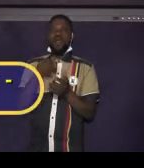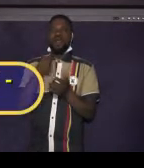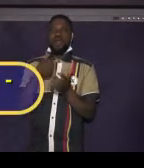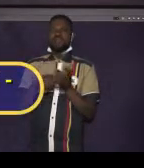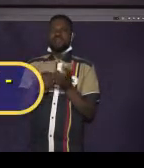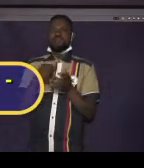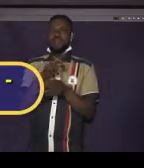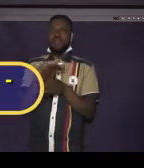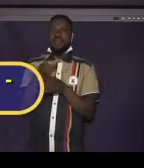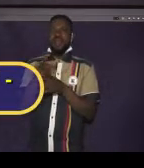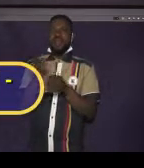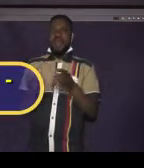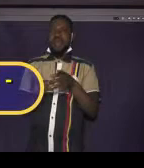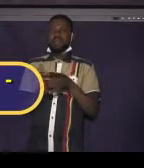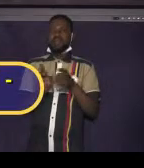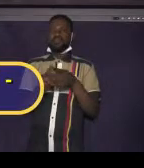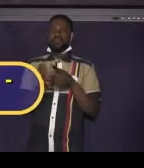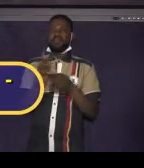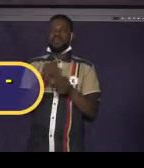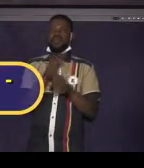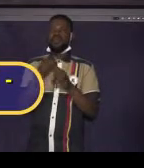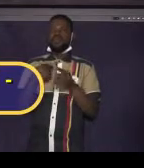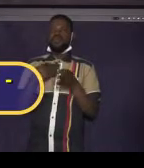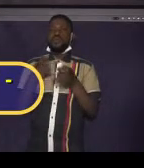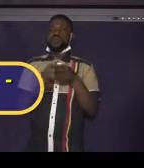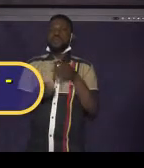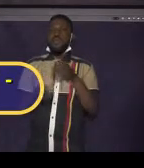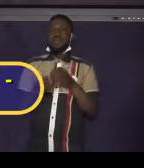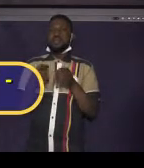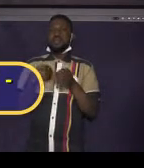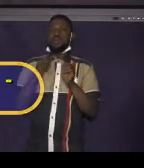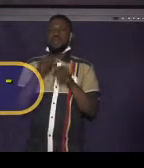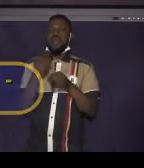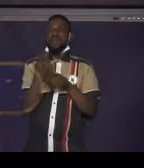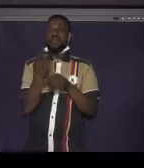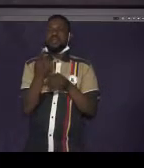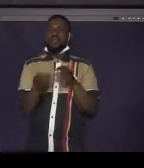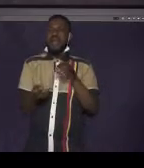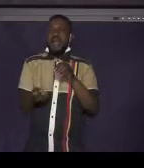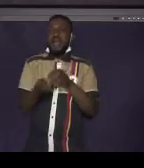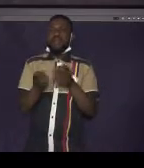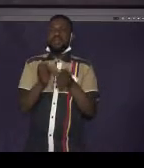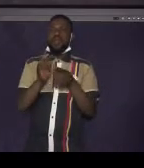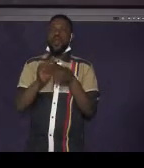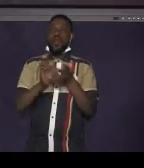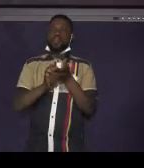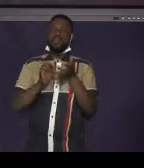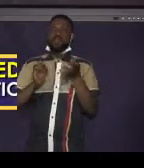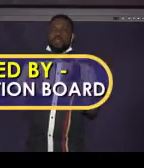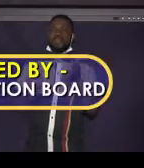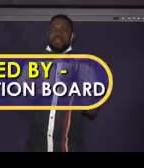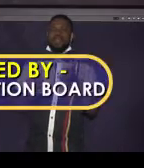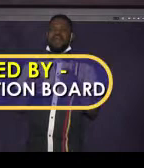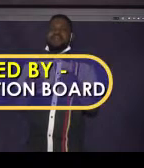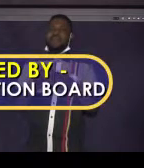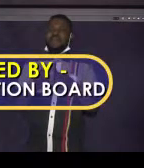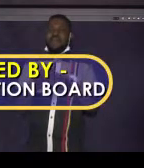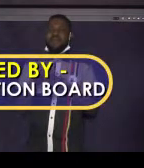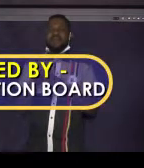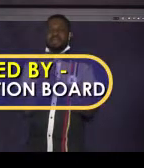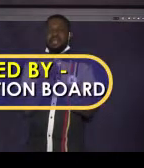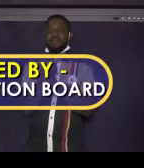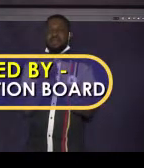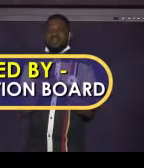attached to them. Okay, when we want to add, we can only add or subtract like